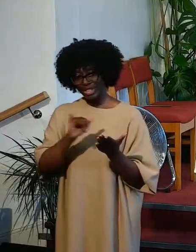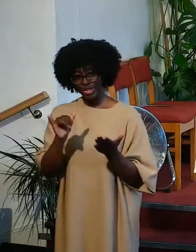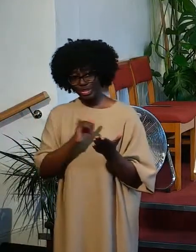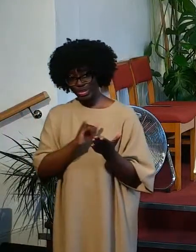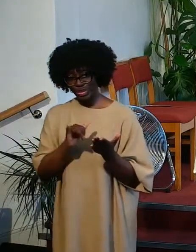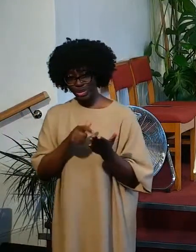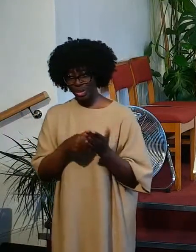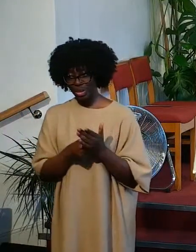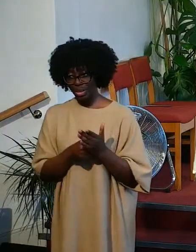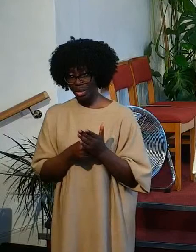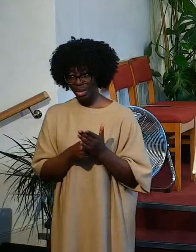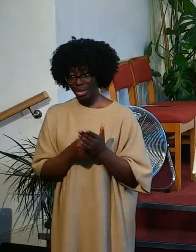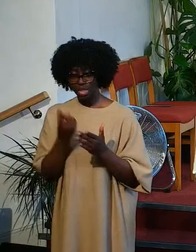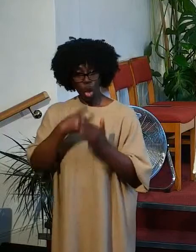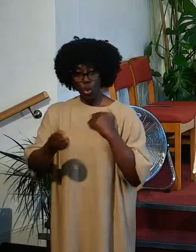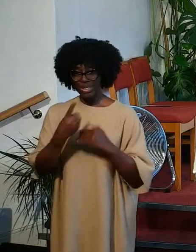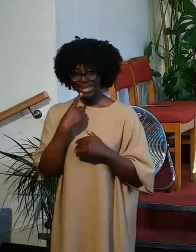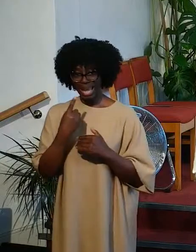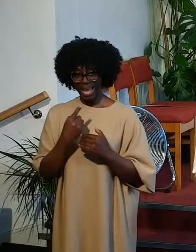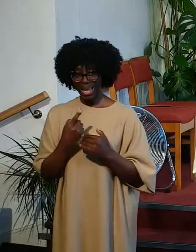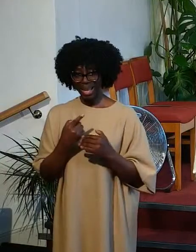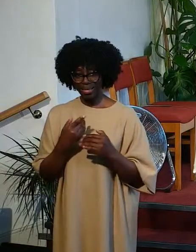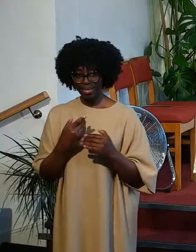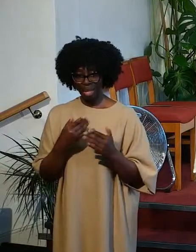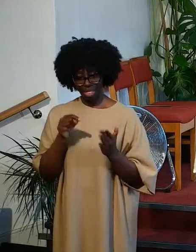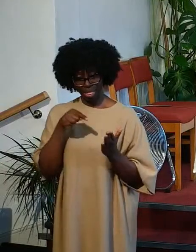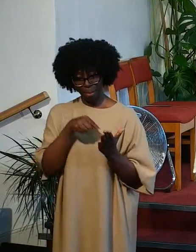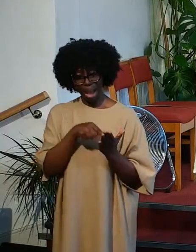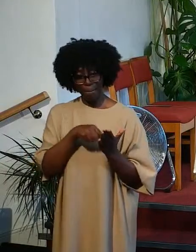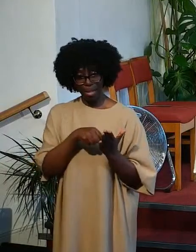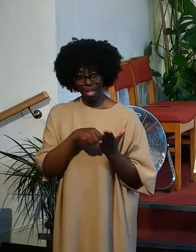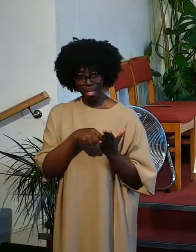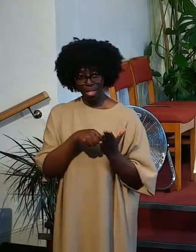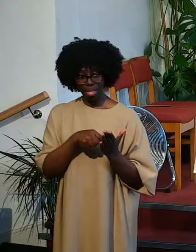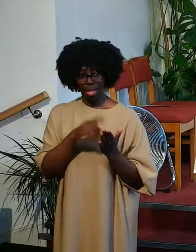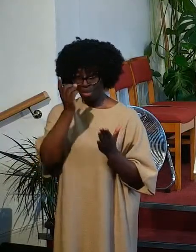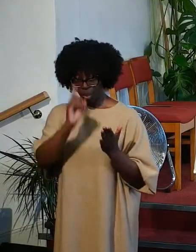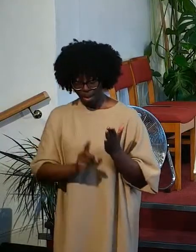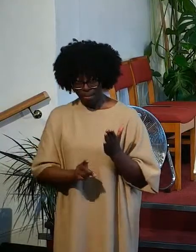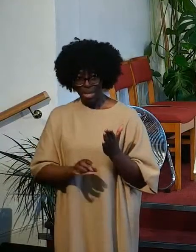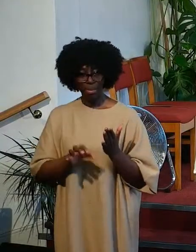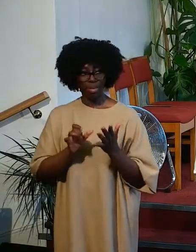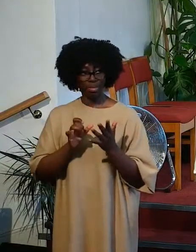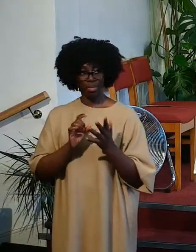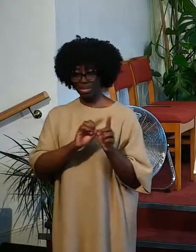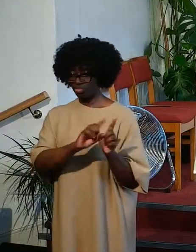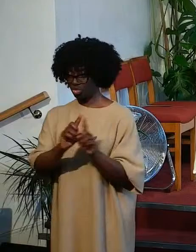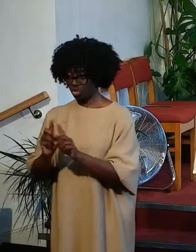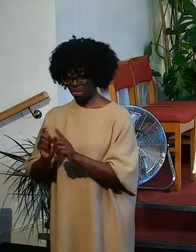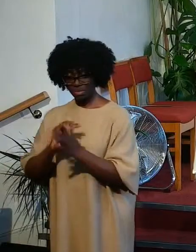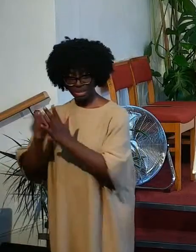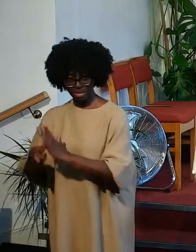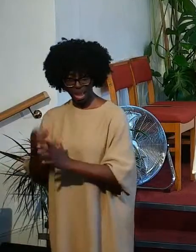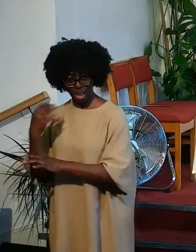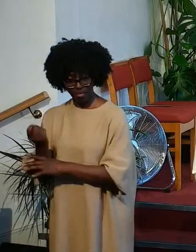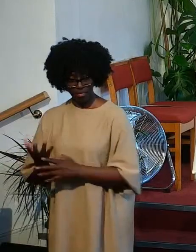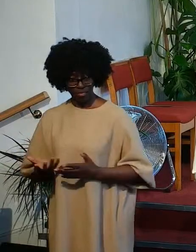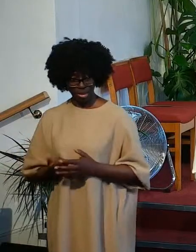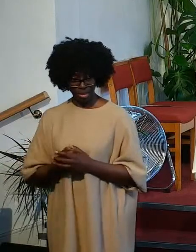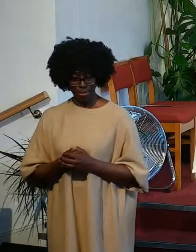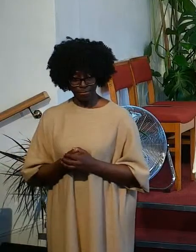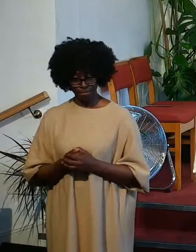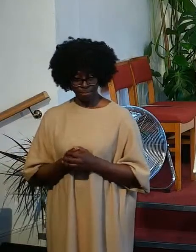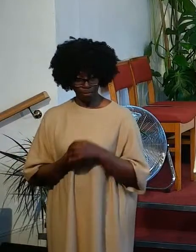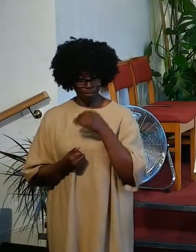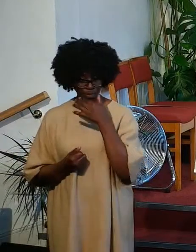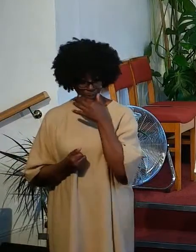then there were people who were deaf, blind, and muted, and therefore they were part of society then, and the attitude